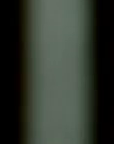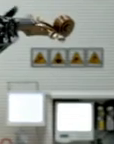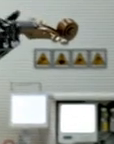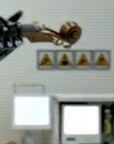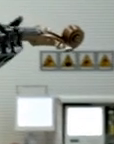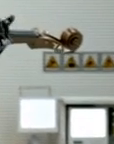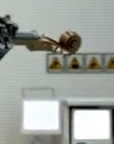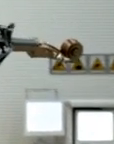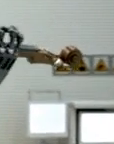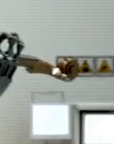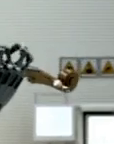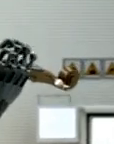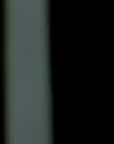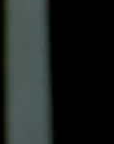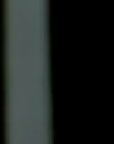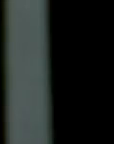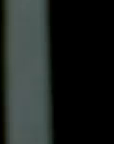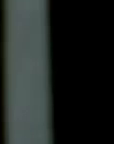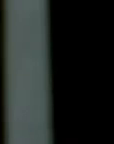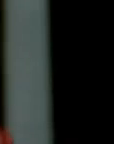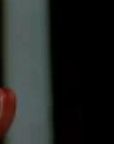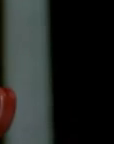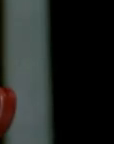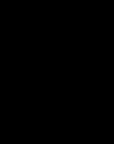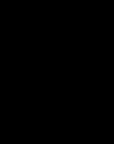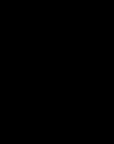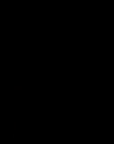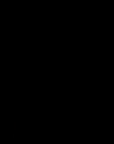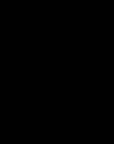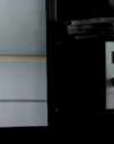be on his mettle, and yet I'm torn apart.